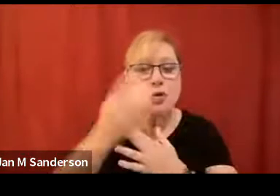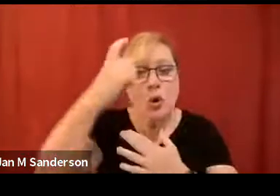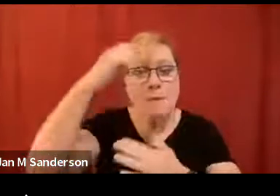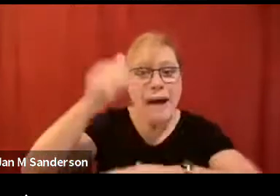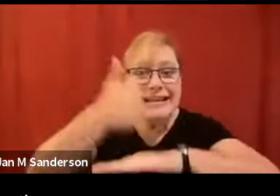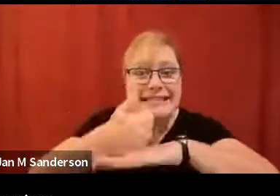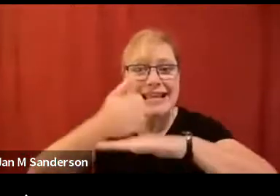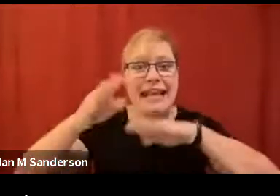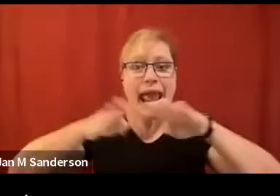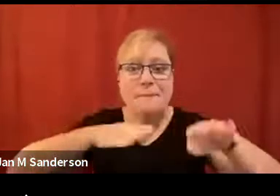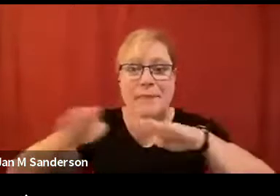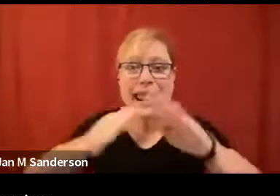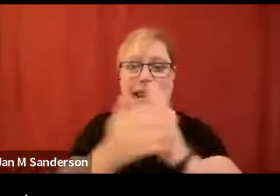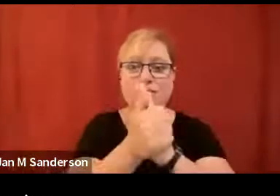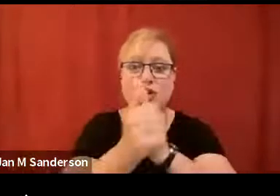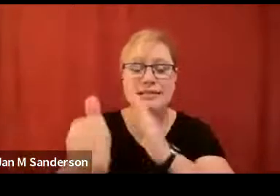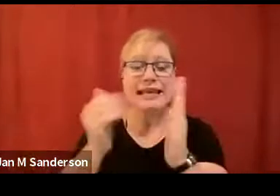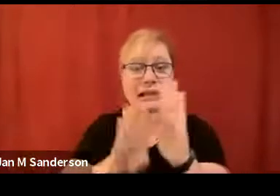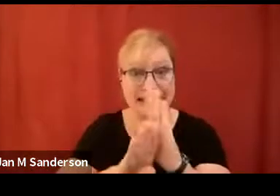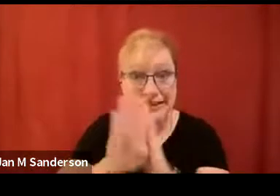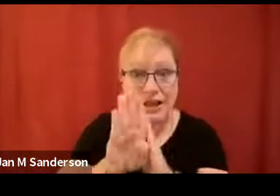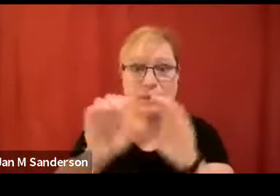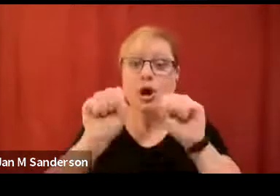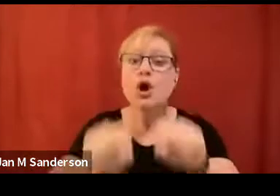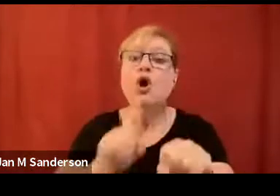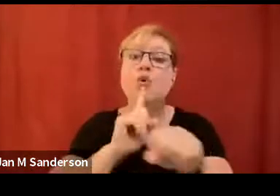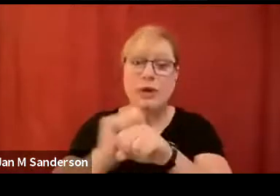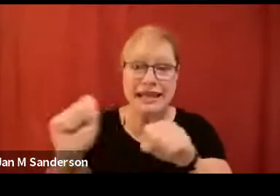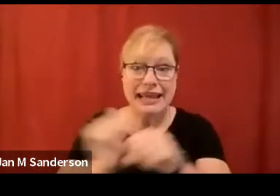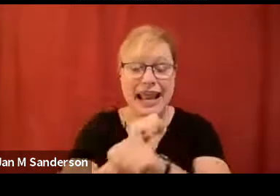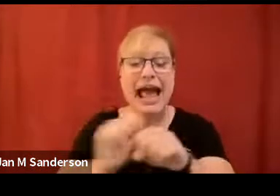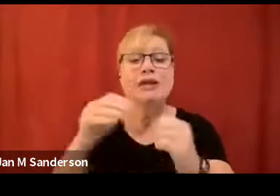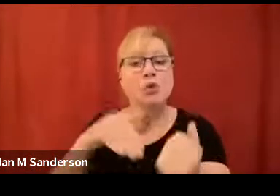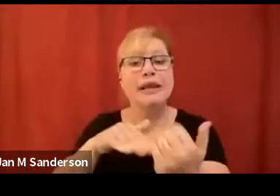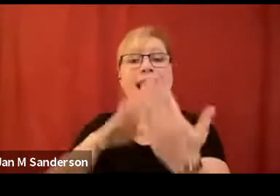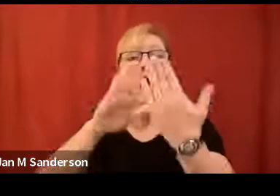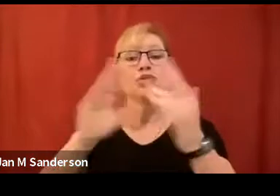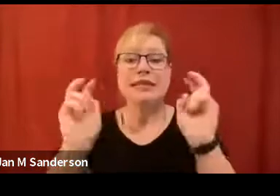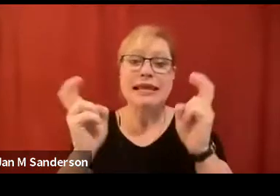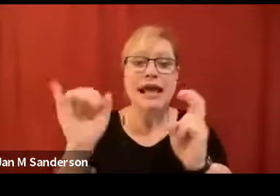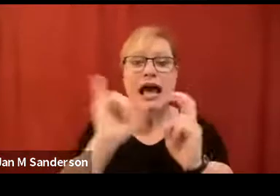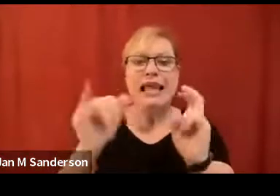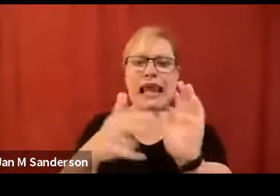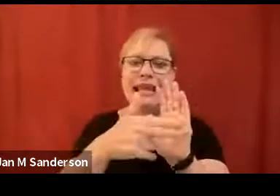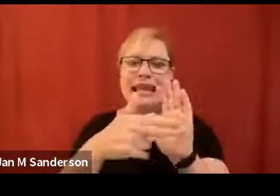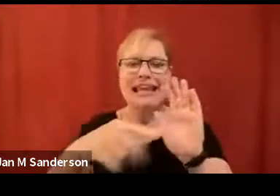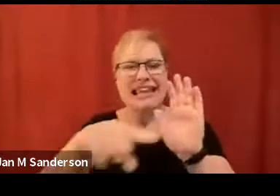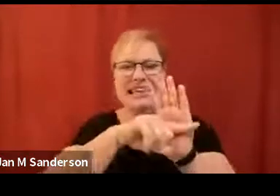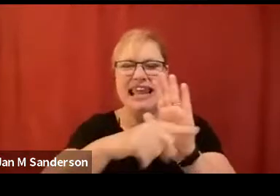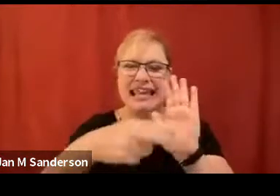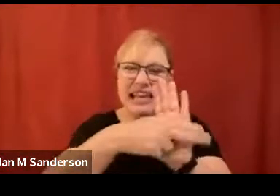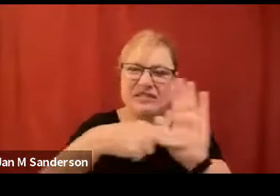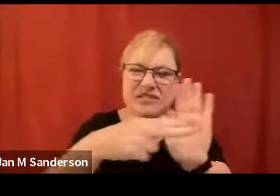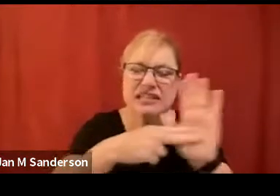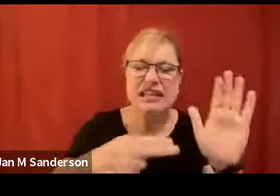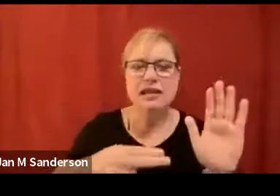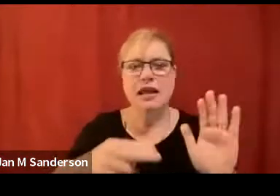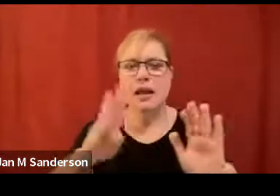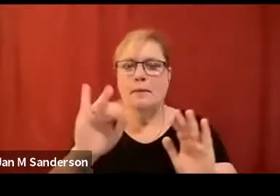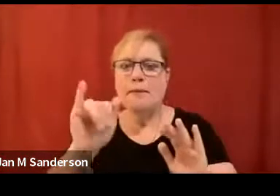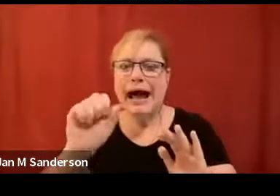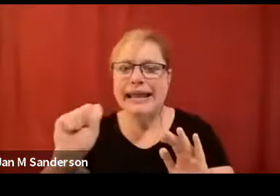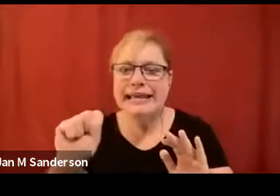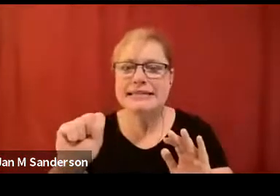behavior and skill development, we can actually address the issues like stereotype, threat, and bias.